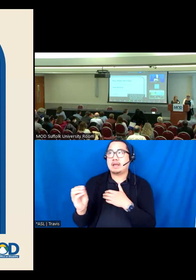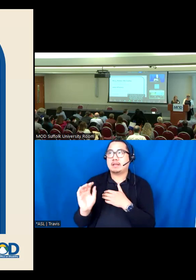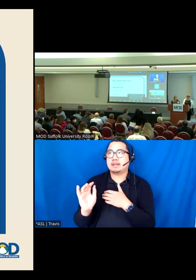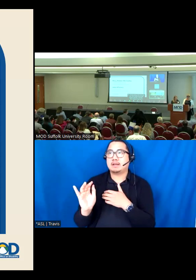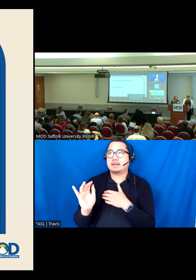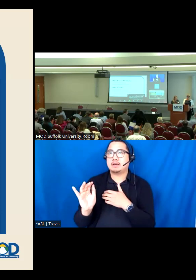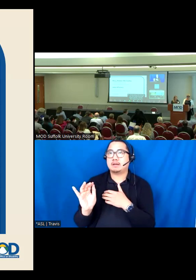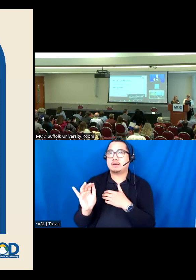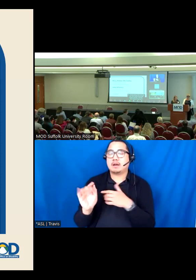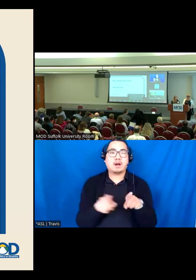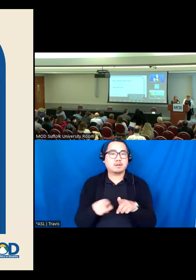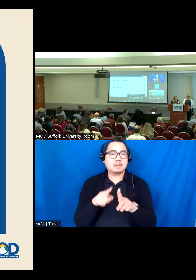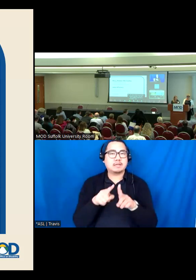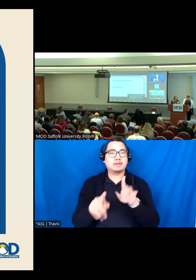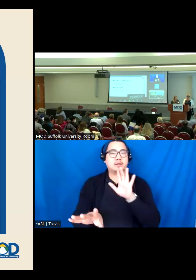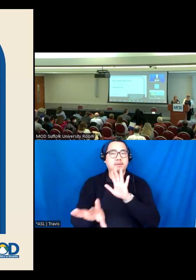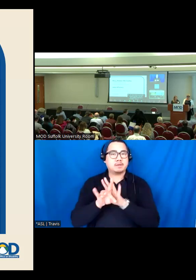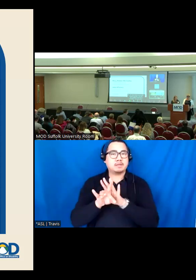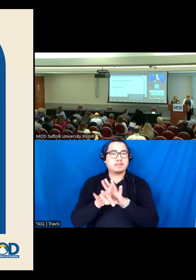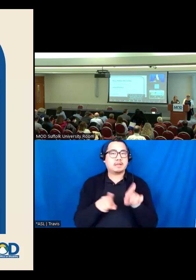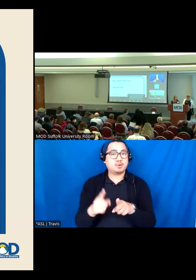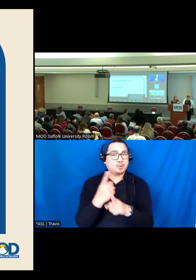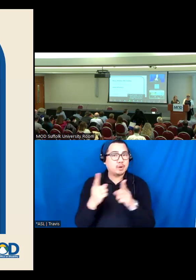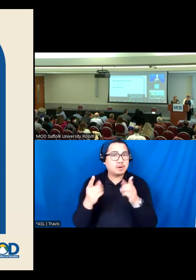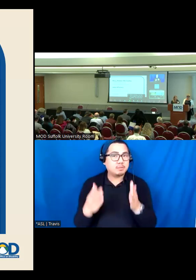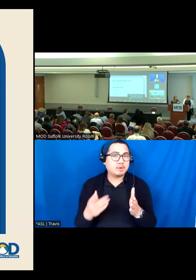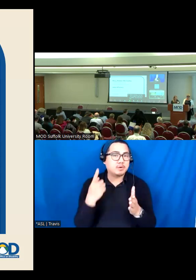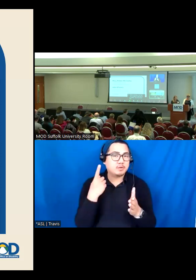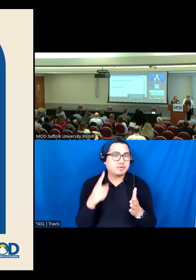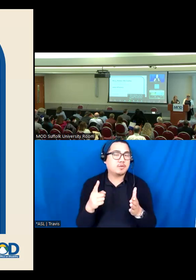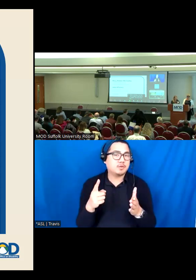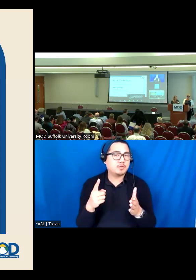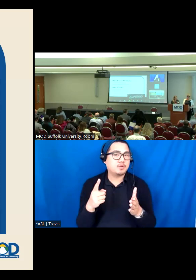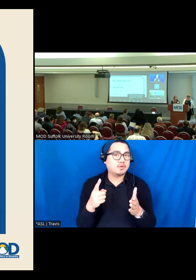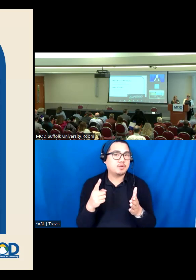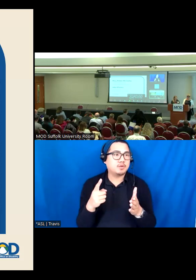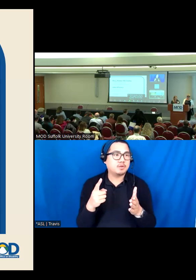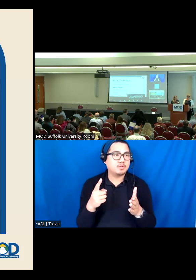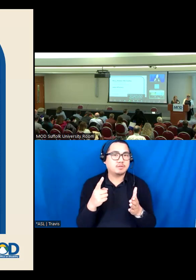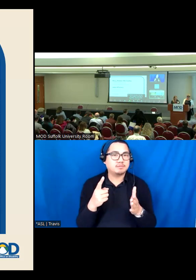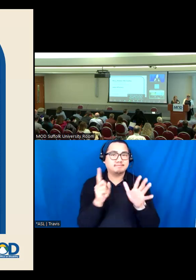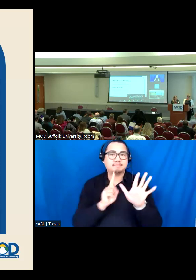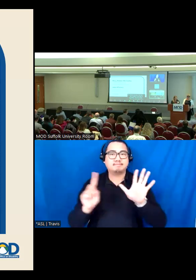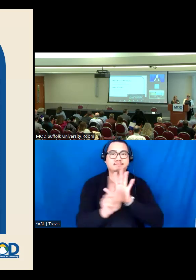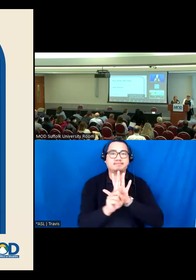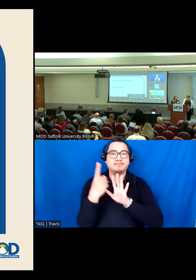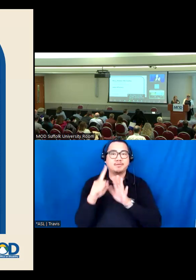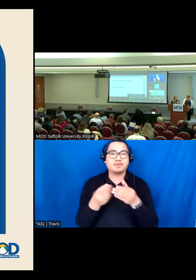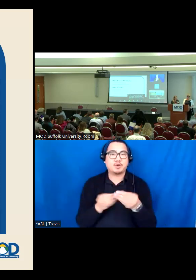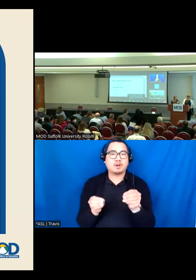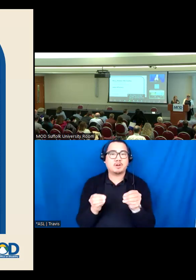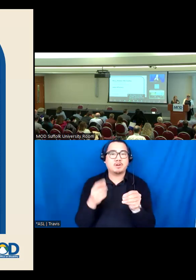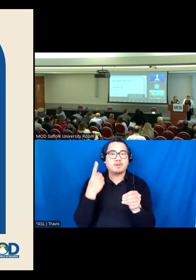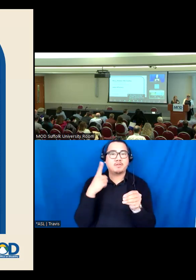and was chosen, I think, as the right person to be at the helm for the Office of